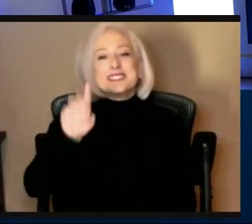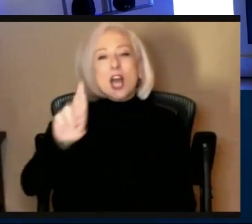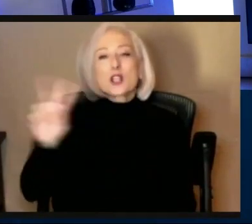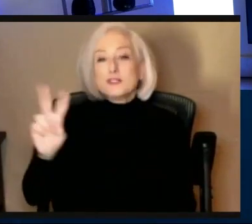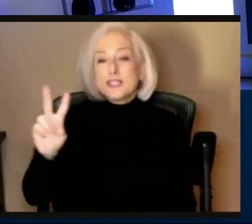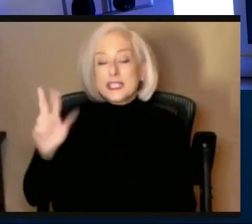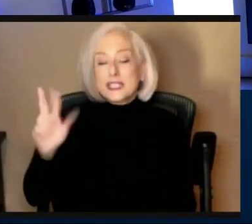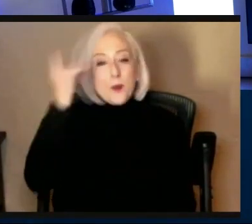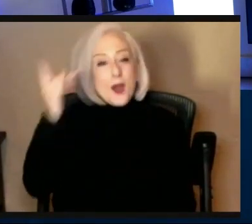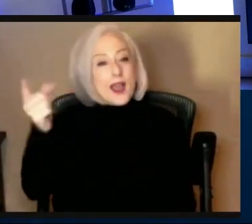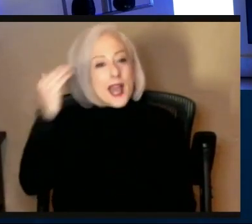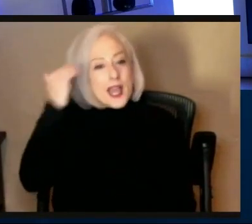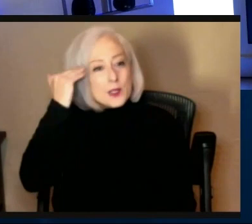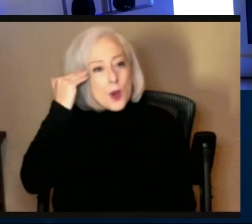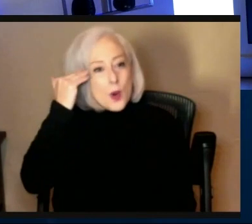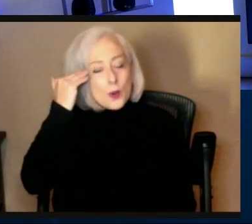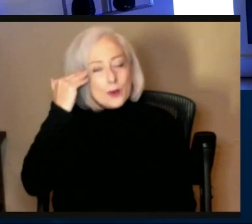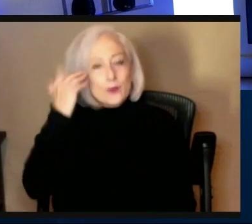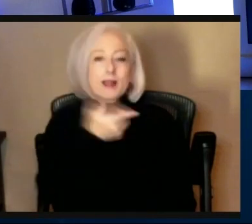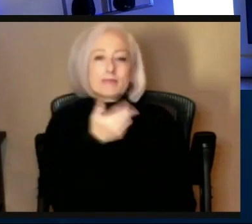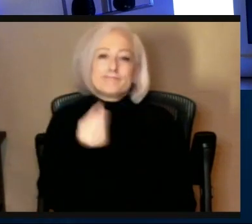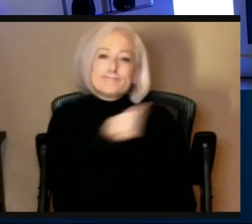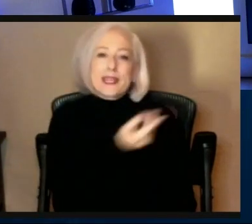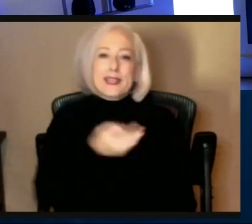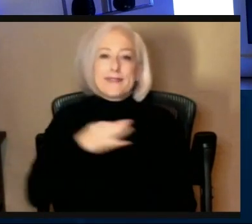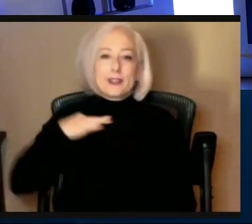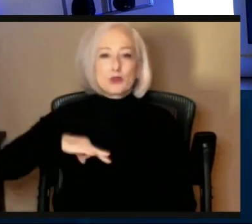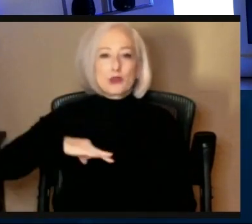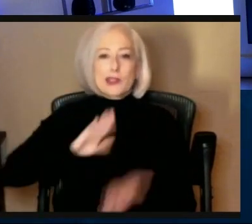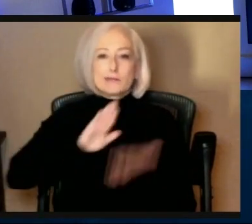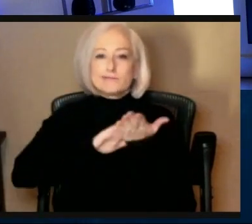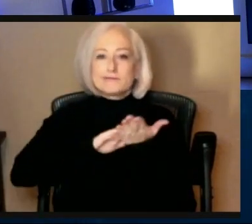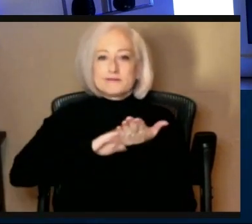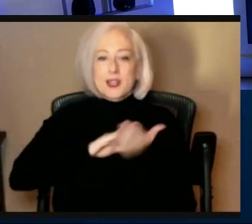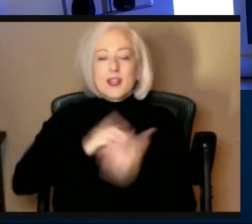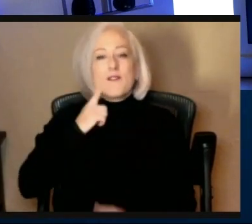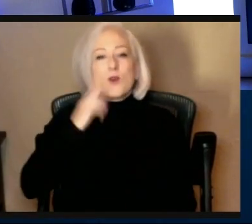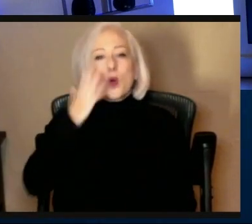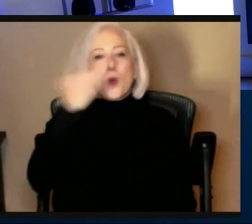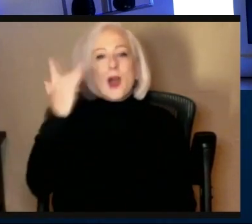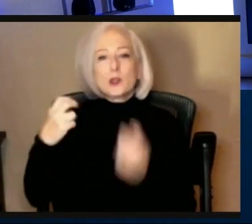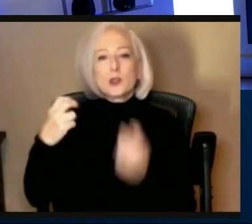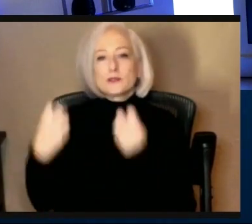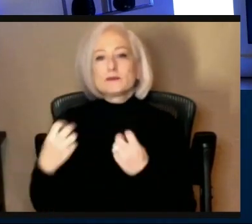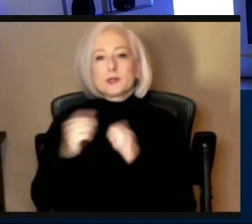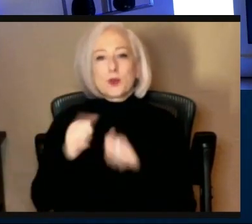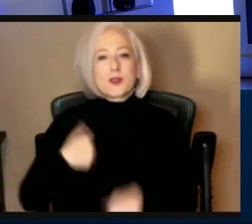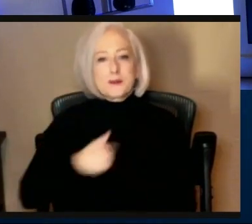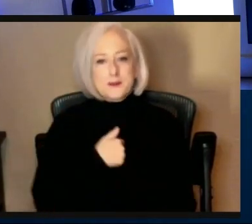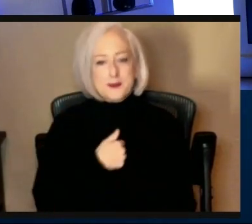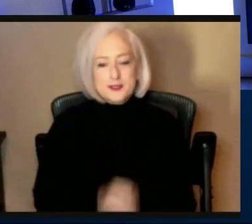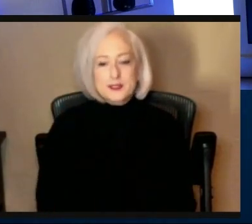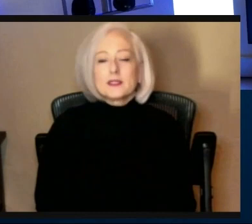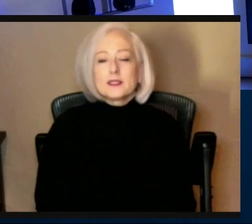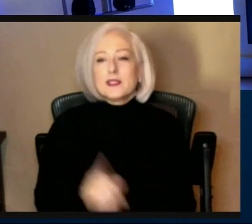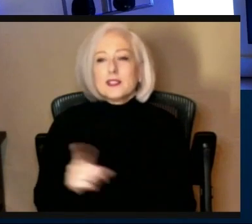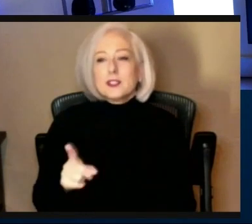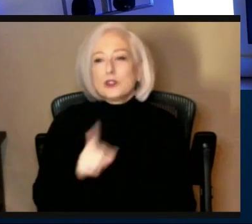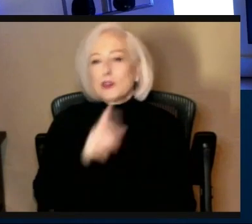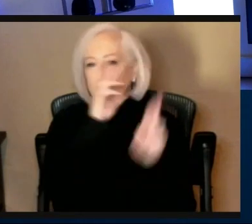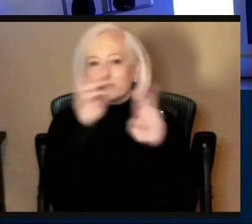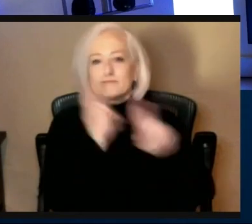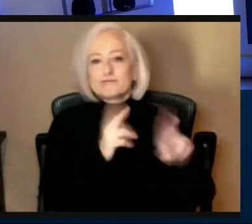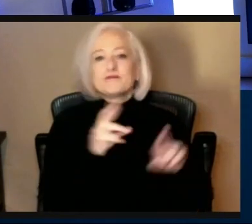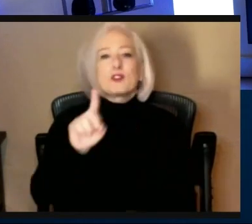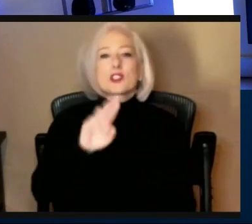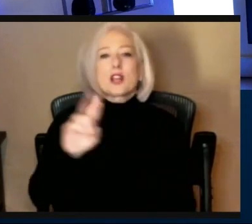I kind of give him credit for being the one as to why you really would sit down and talk with me, because I know you have such a mad respect for Dr. V and how he took